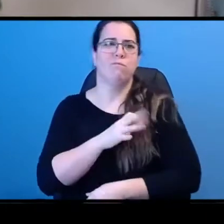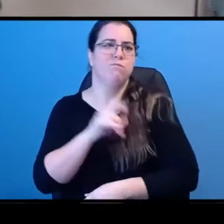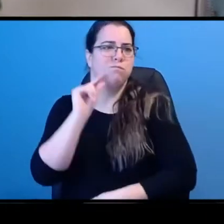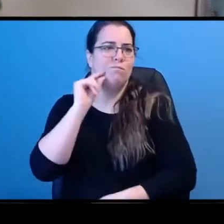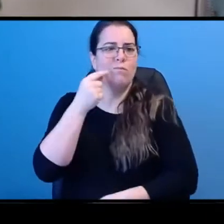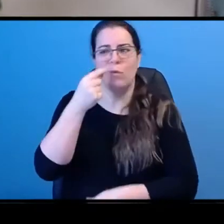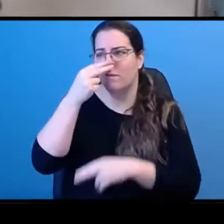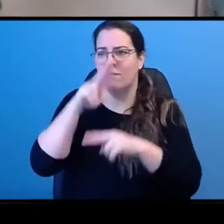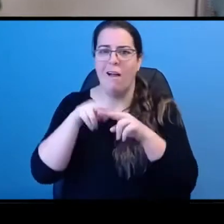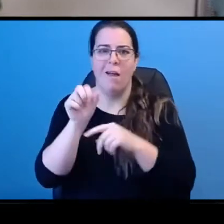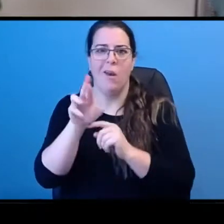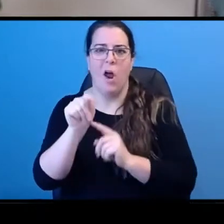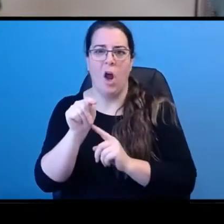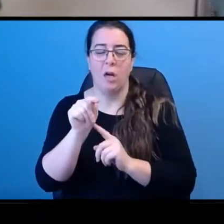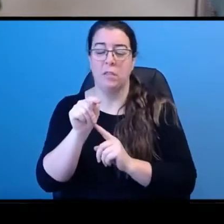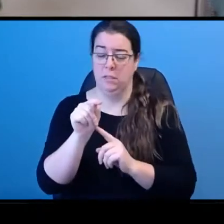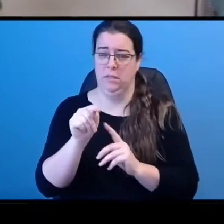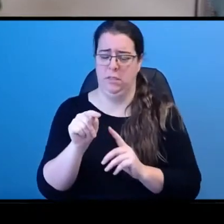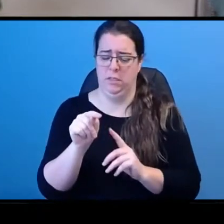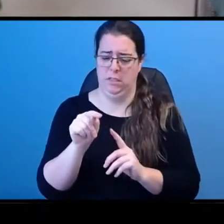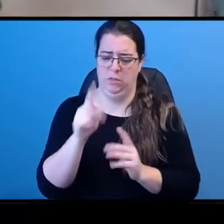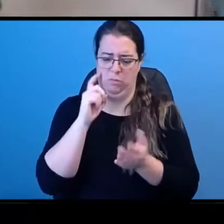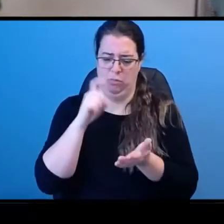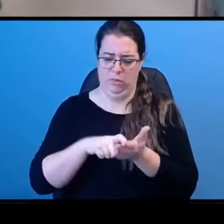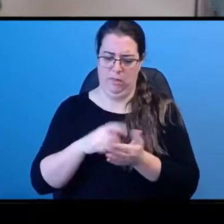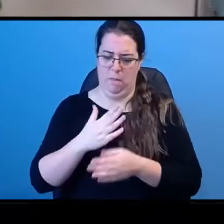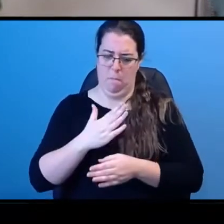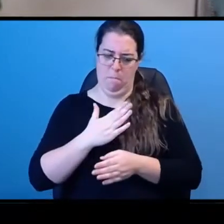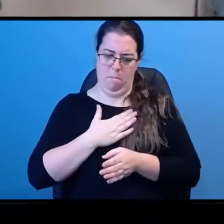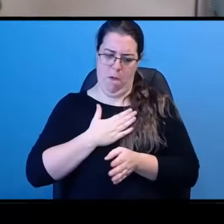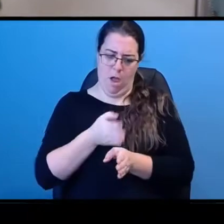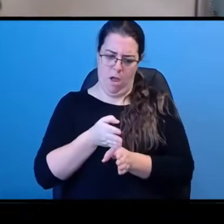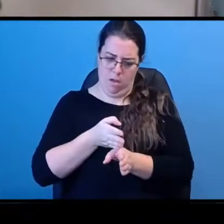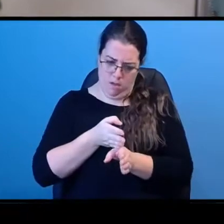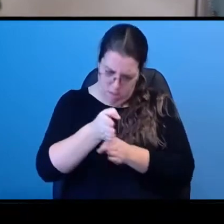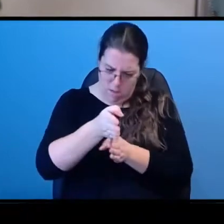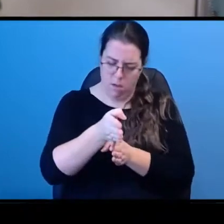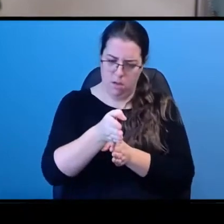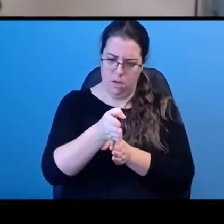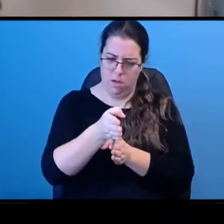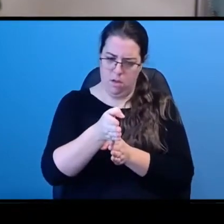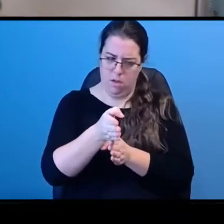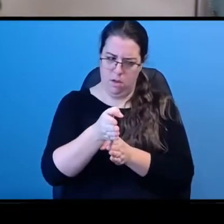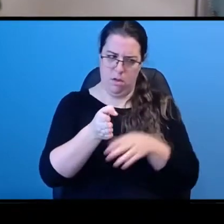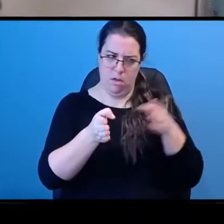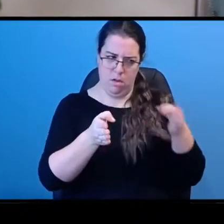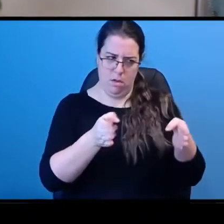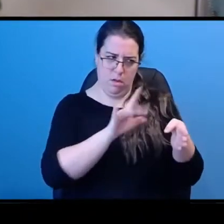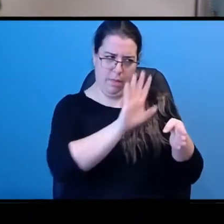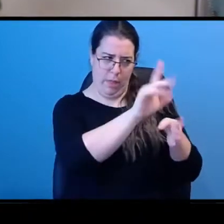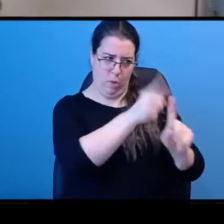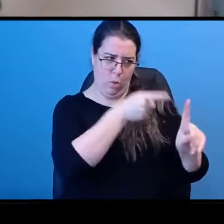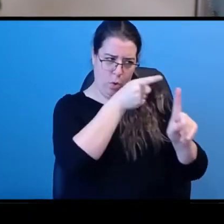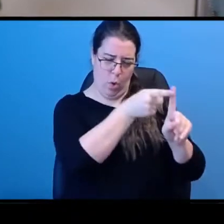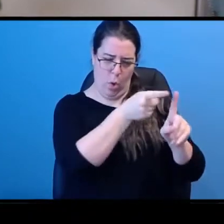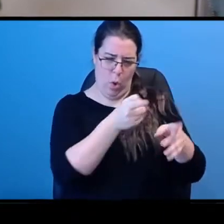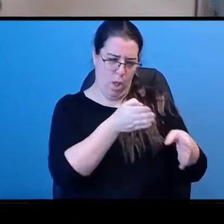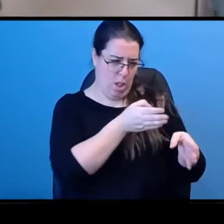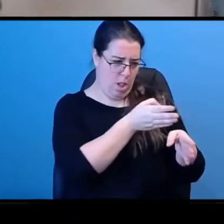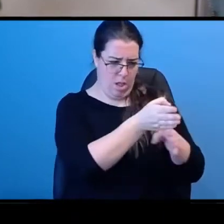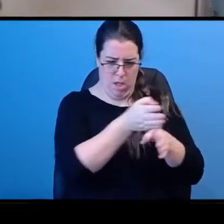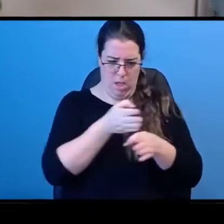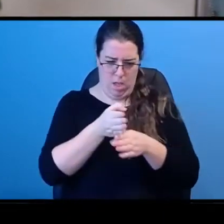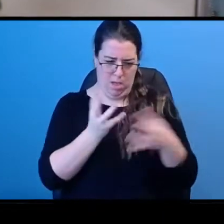to understand whether or not your art practice fits within a specific funding stream, right? If you're not sure, like, I do